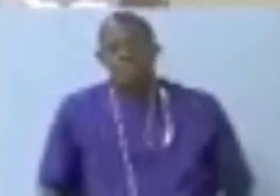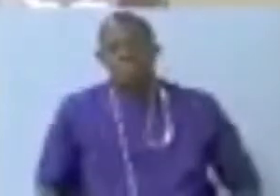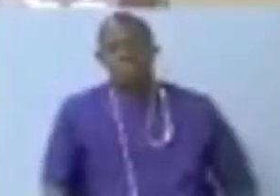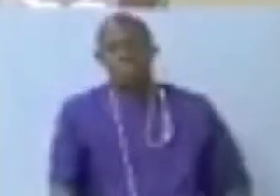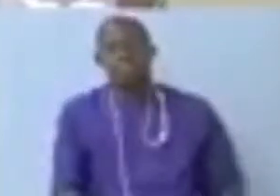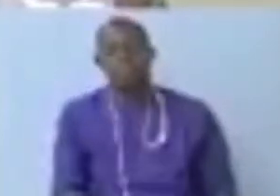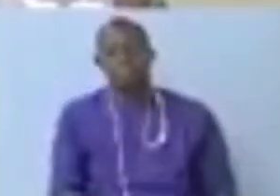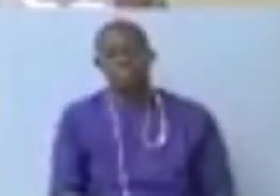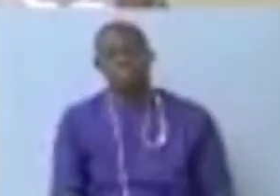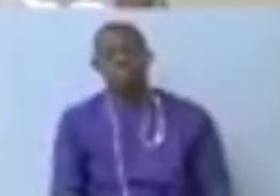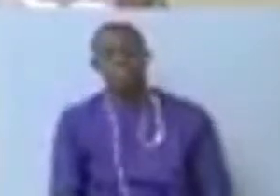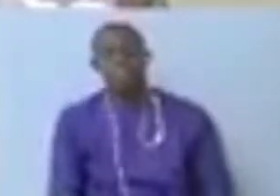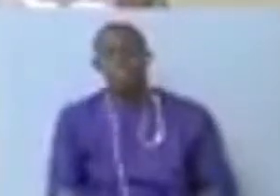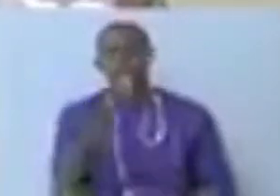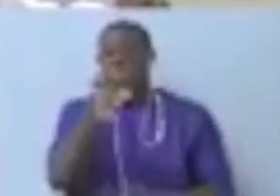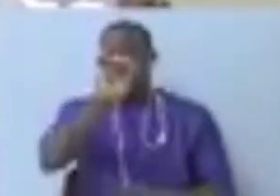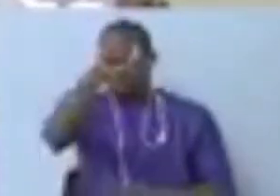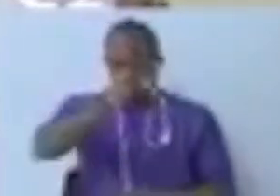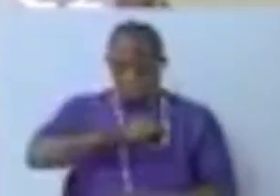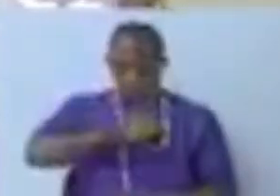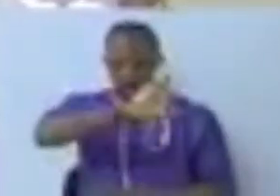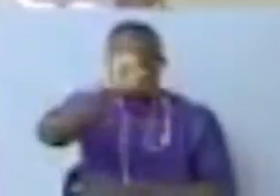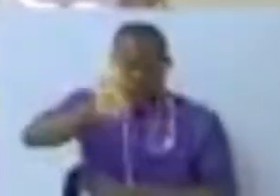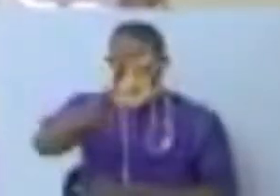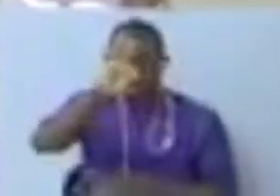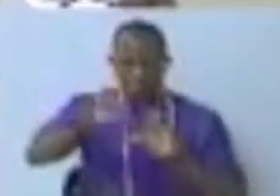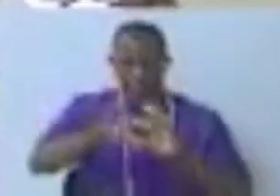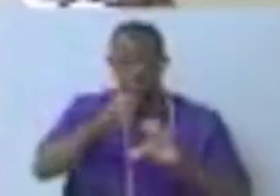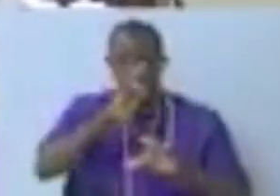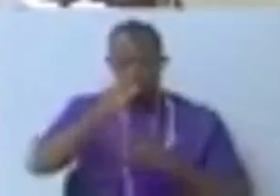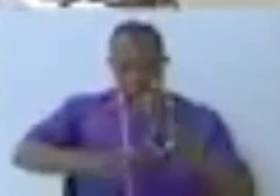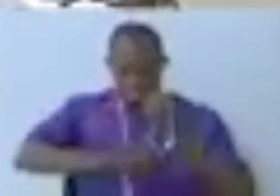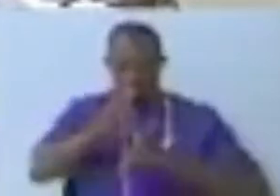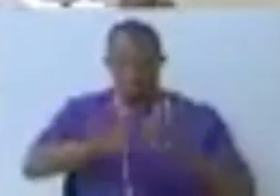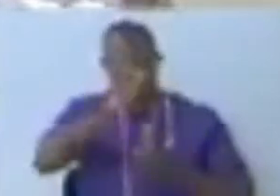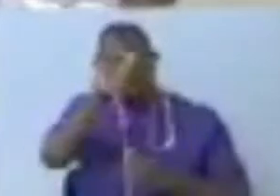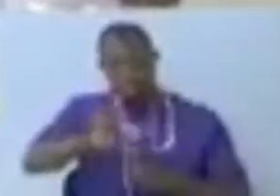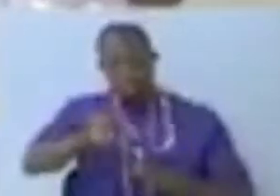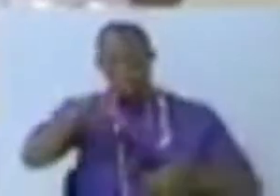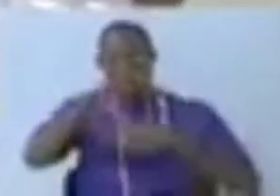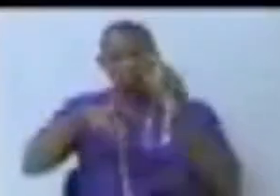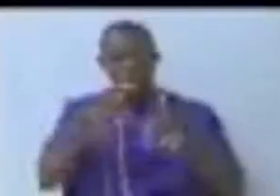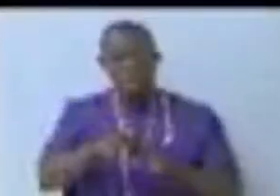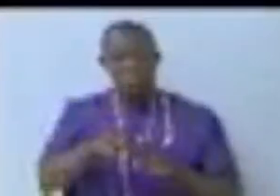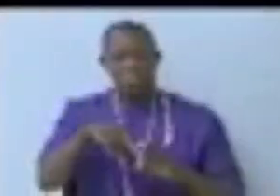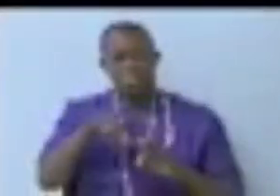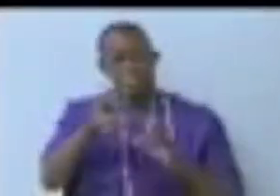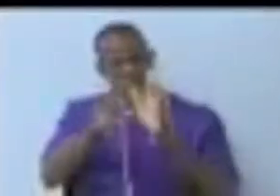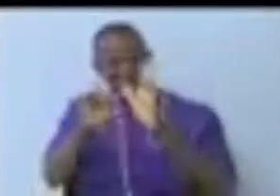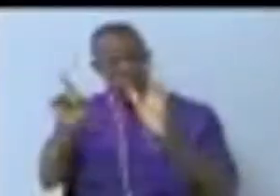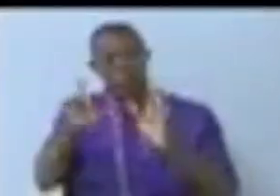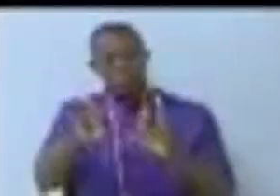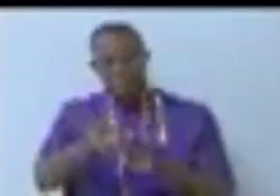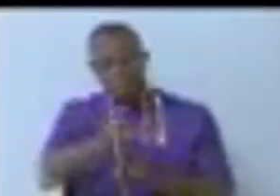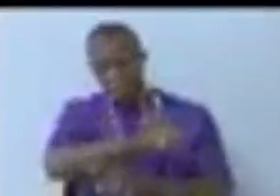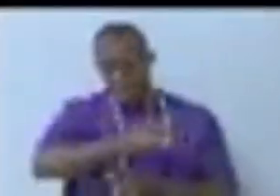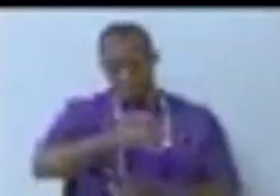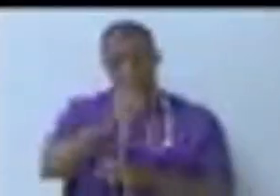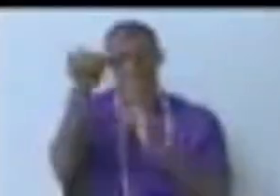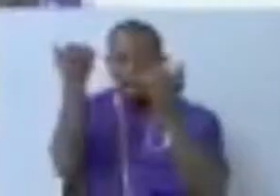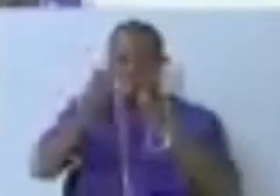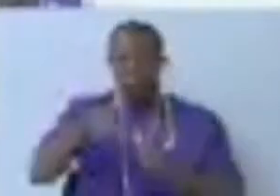If it were your relative who was the victim of such a grotesque crime,